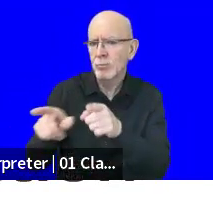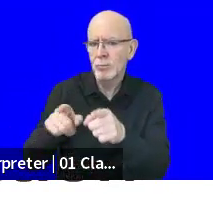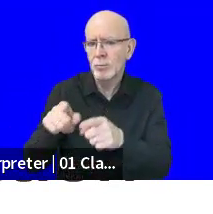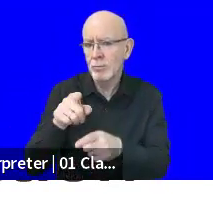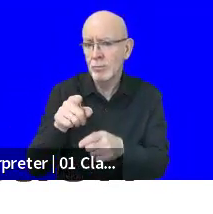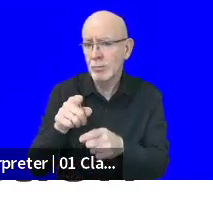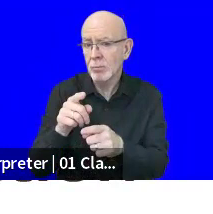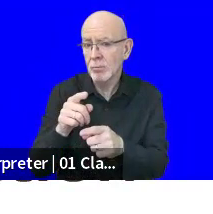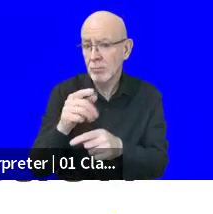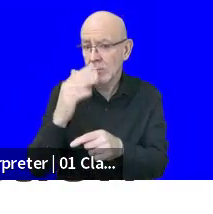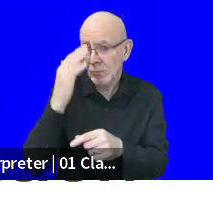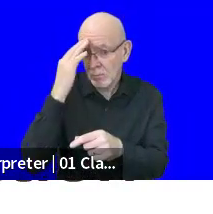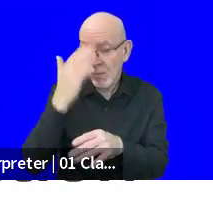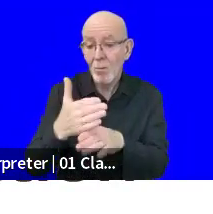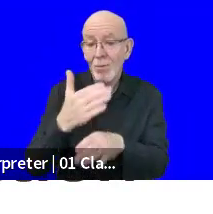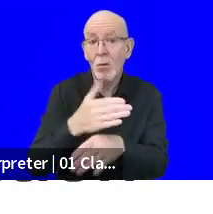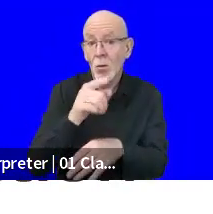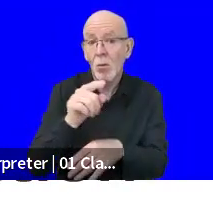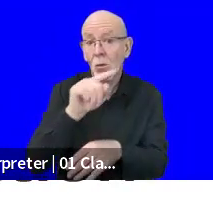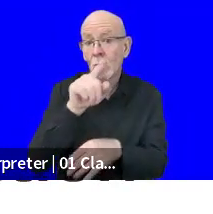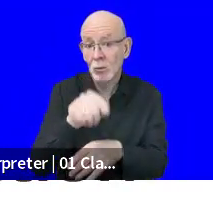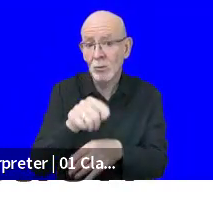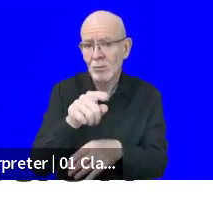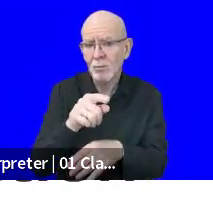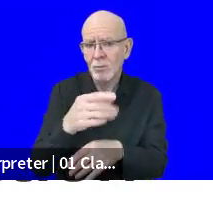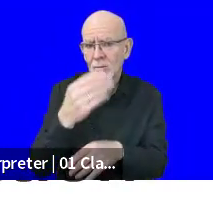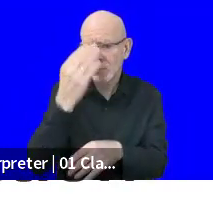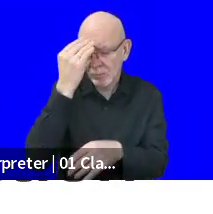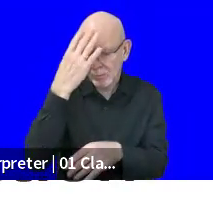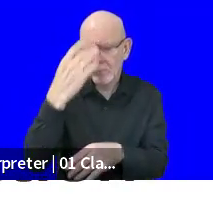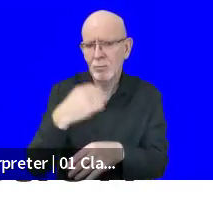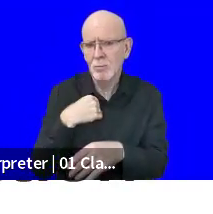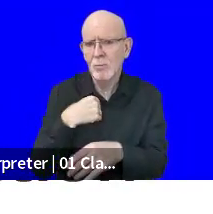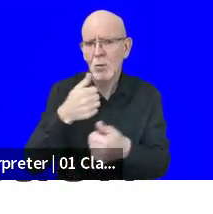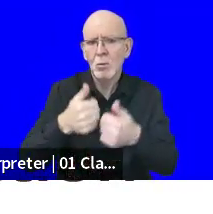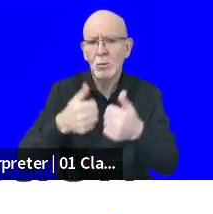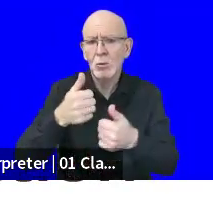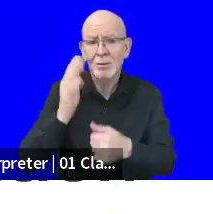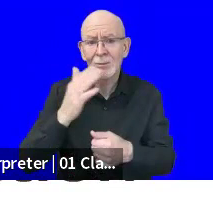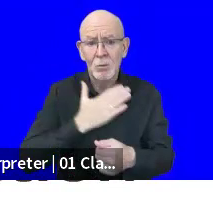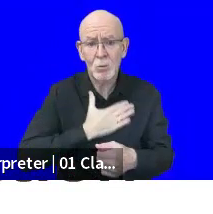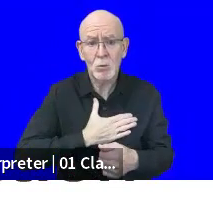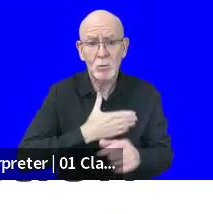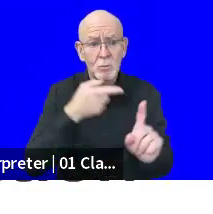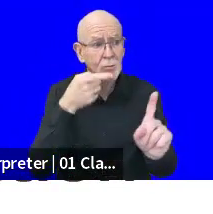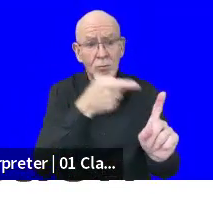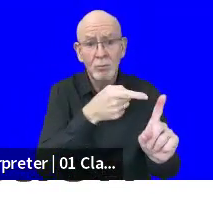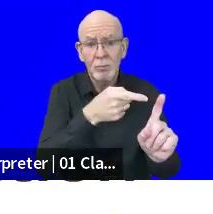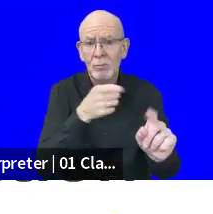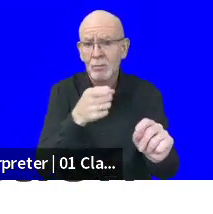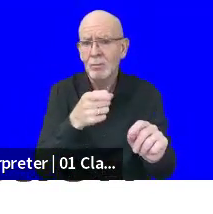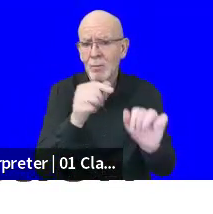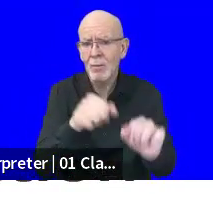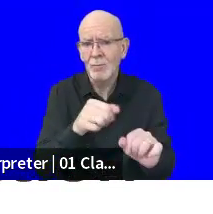to address this question to, so that we have a bit of context and our speakers can more easily address